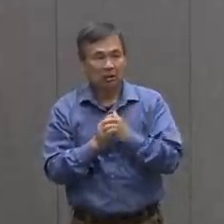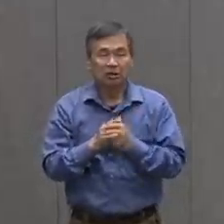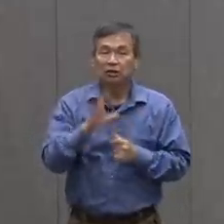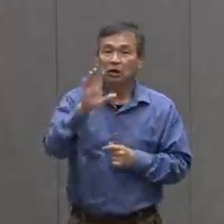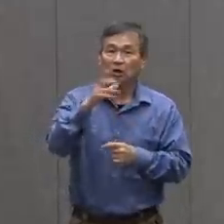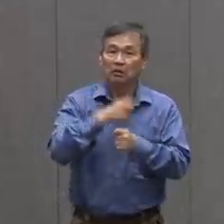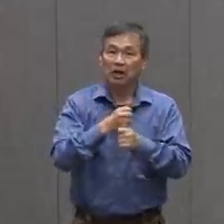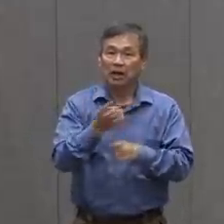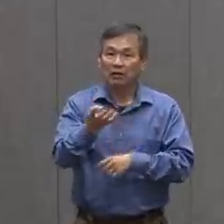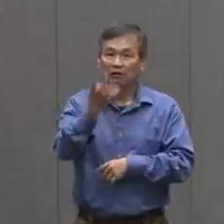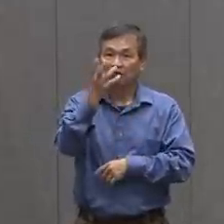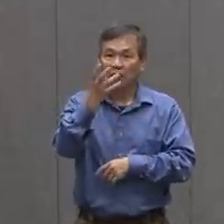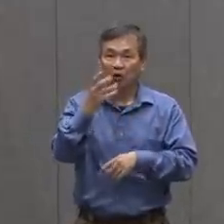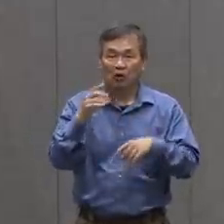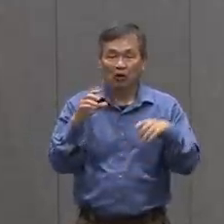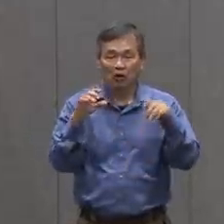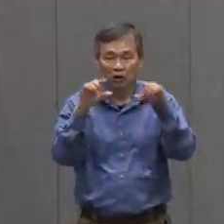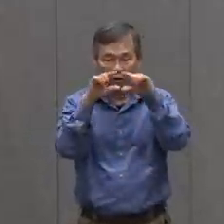squares.